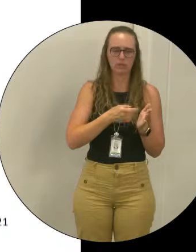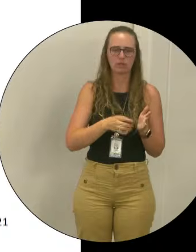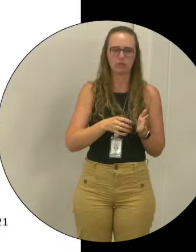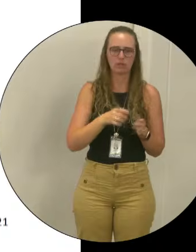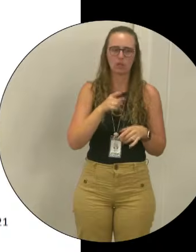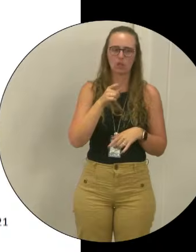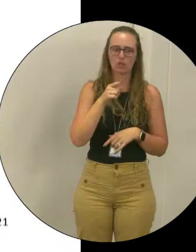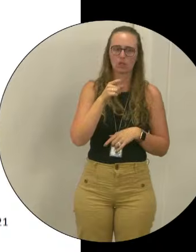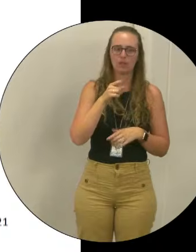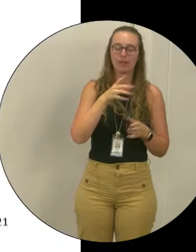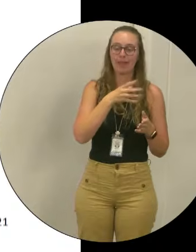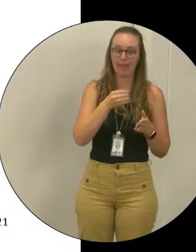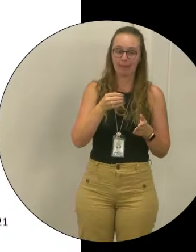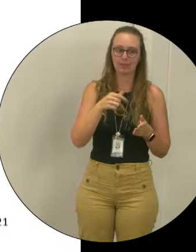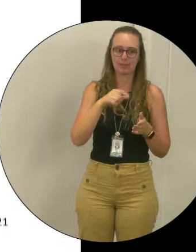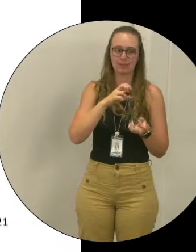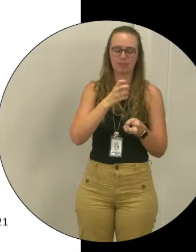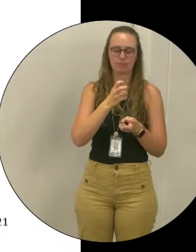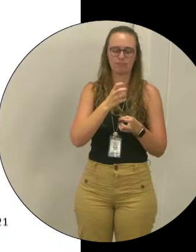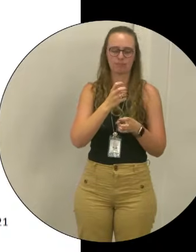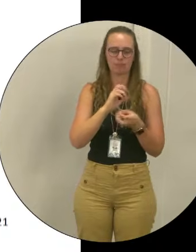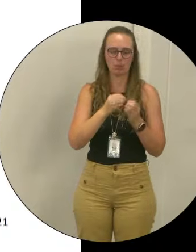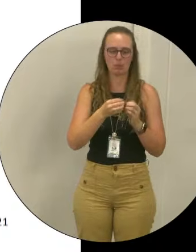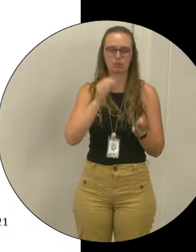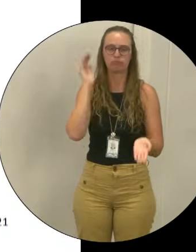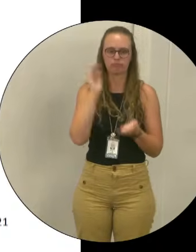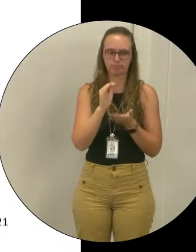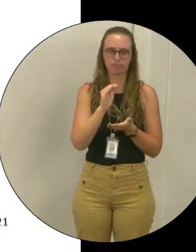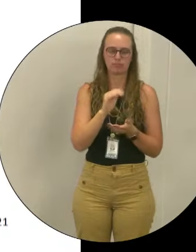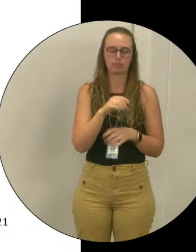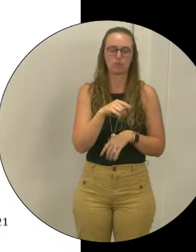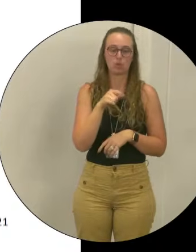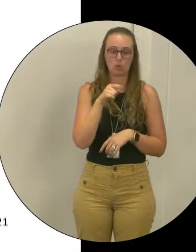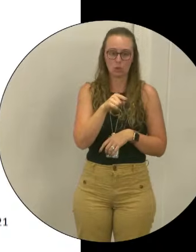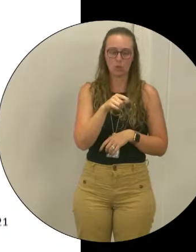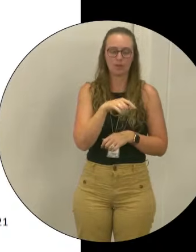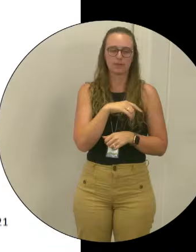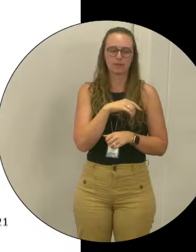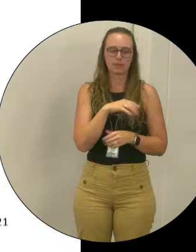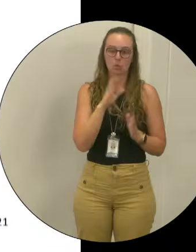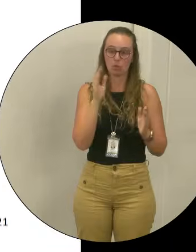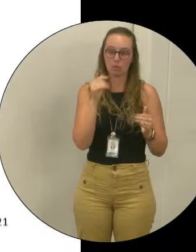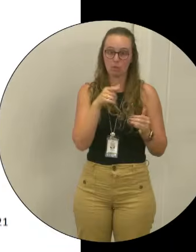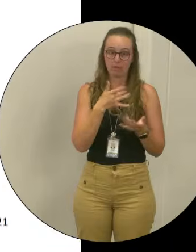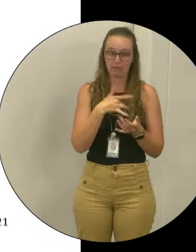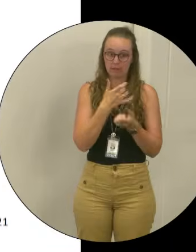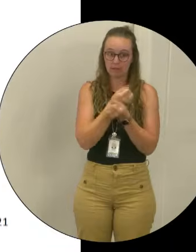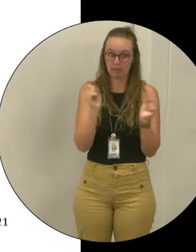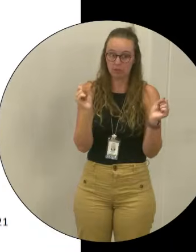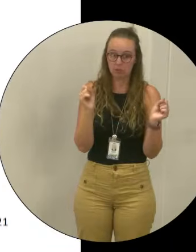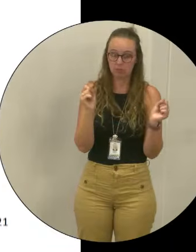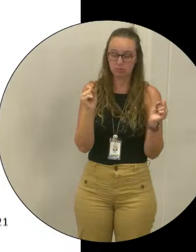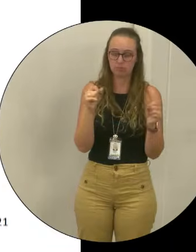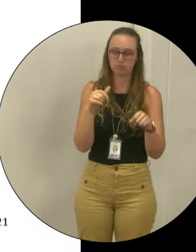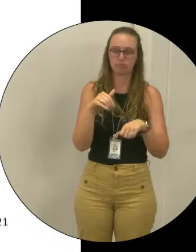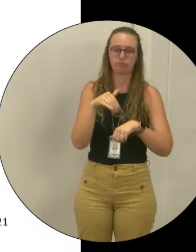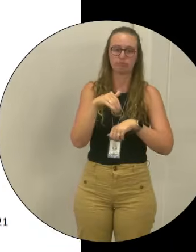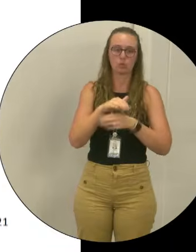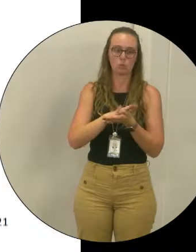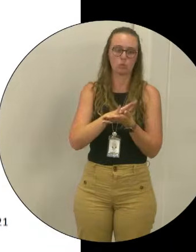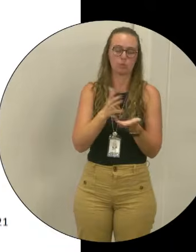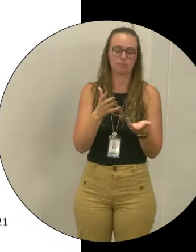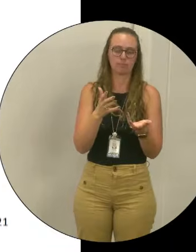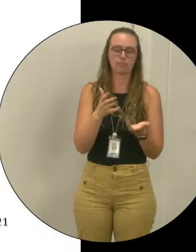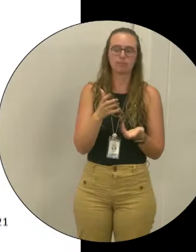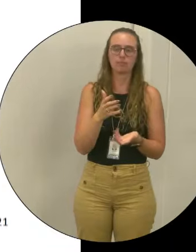perception, and these hard stats are reducing so that hopefully you feel safer on your campus.